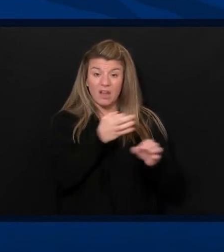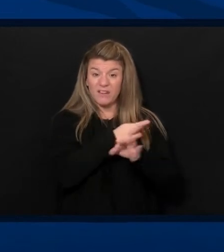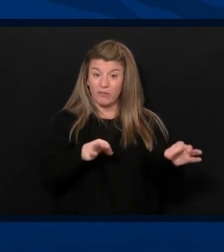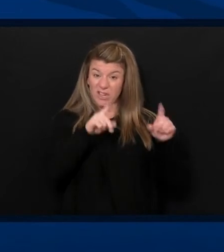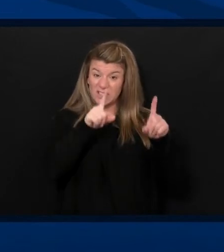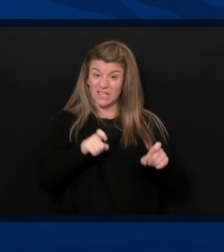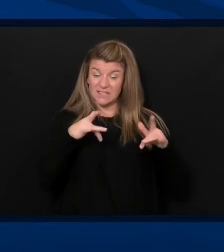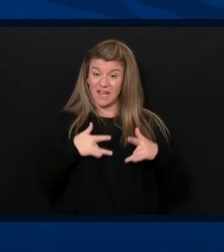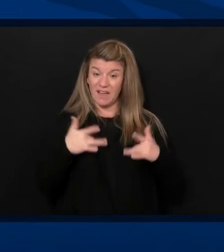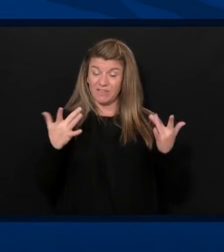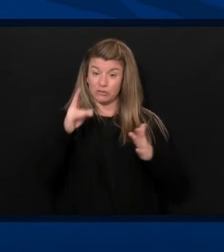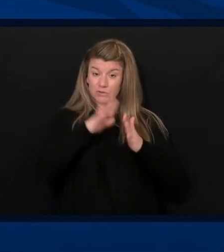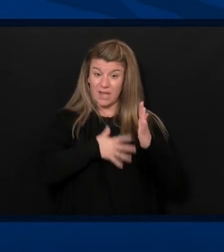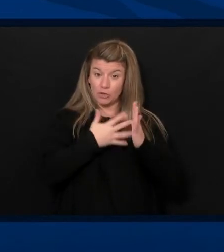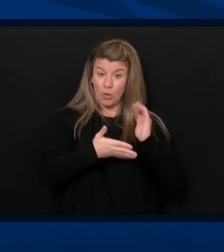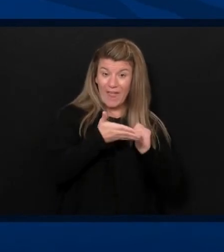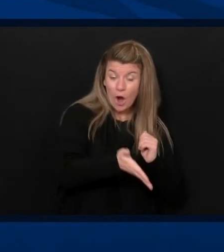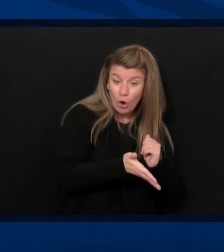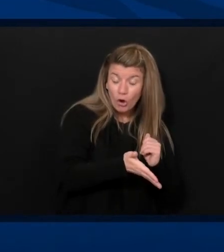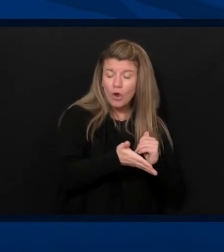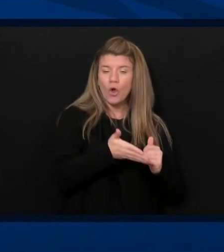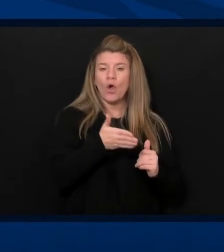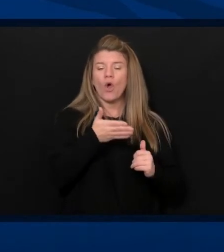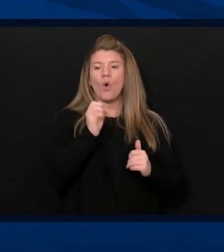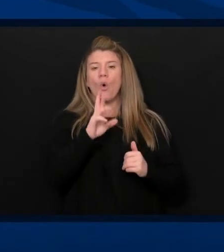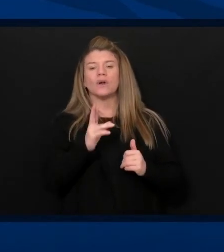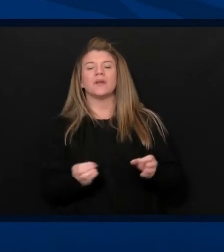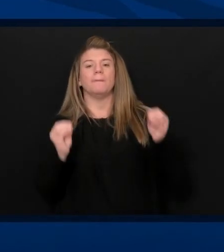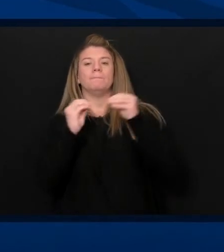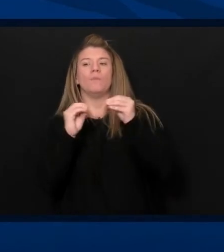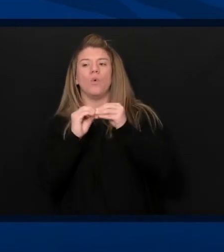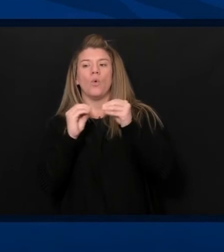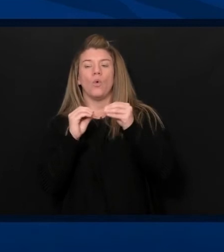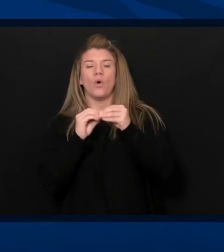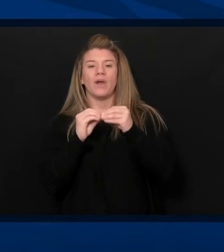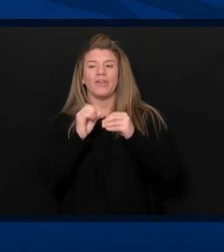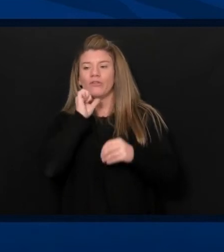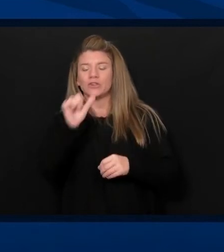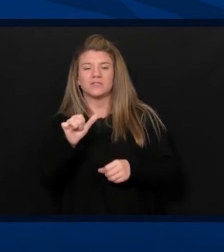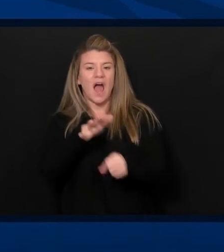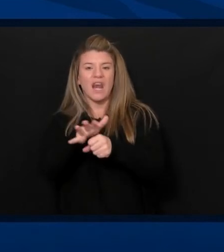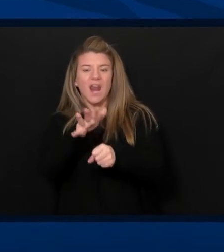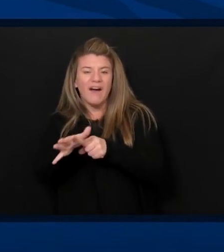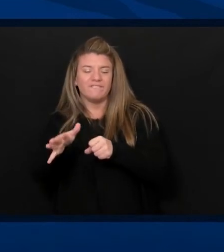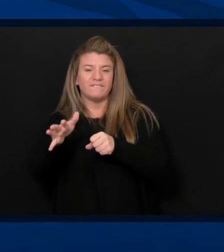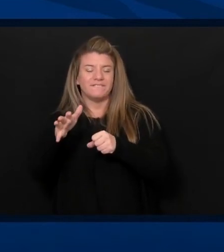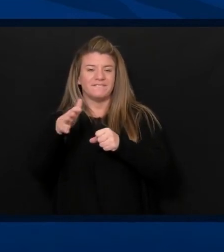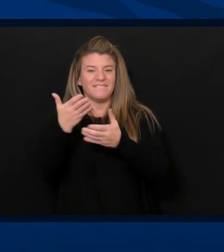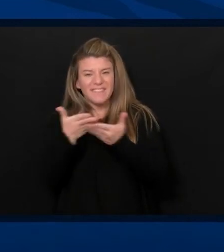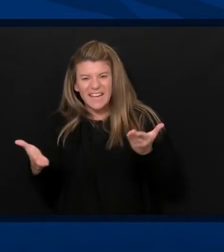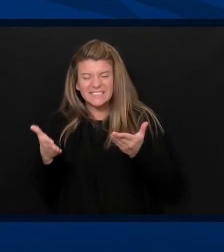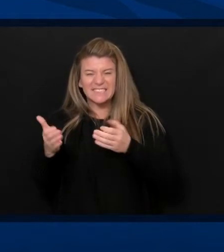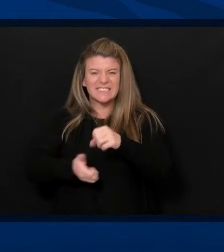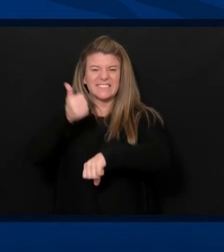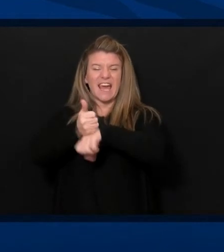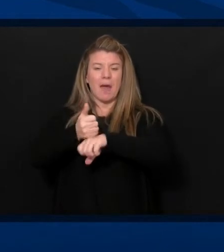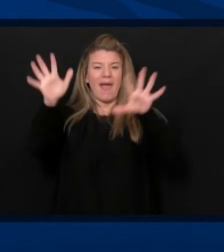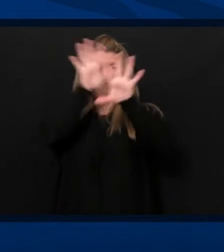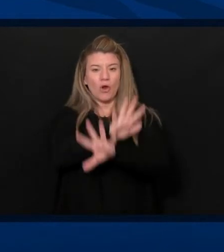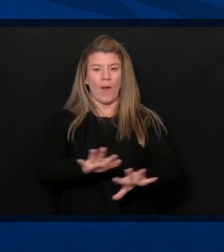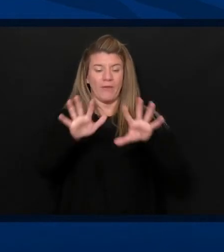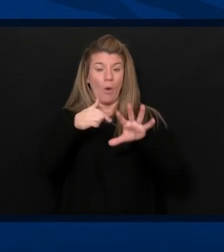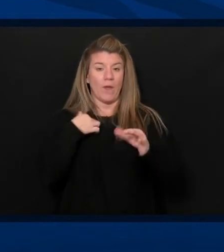events are scheduled there, or is it more a matter of there just aren't enough resources to be everywhere we would like to